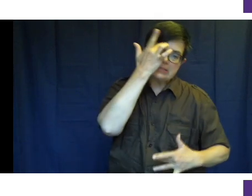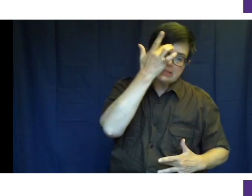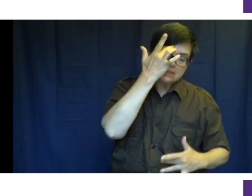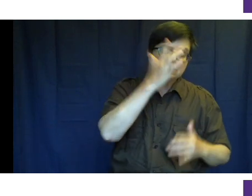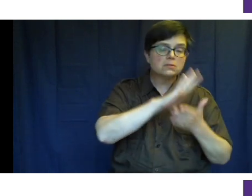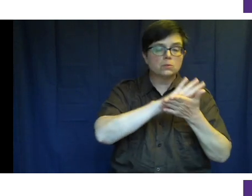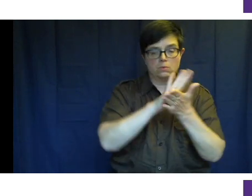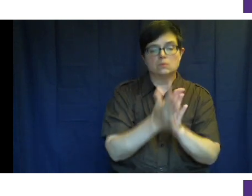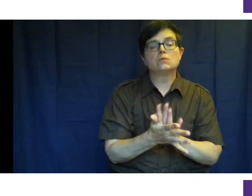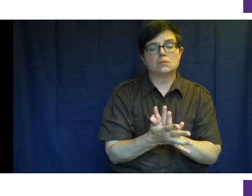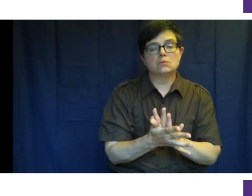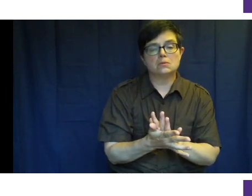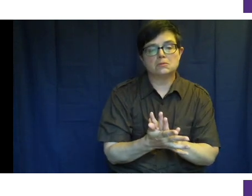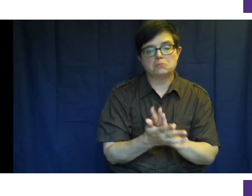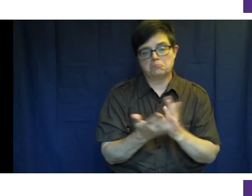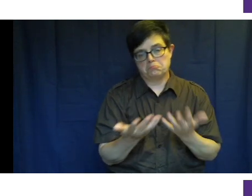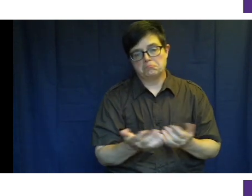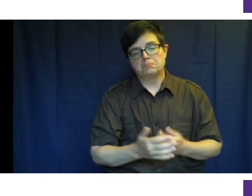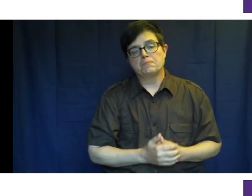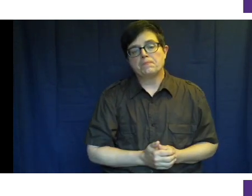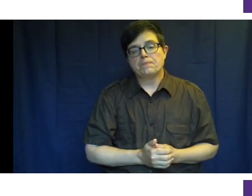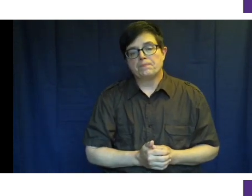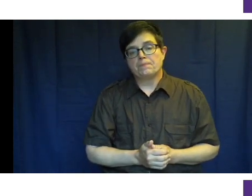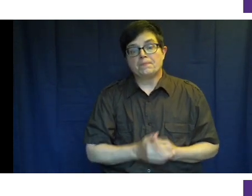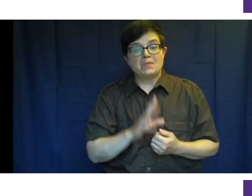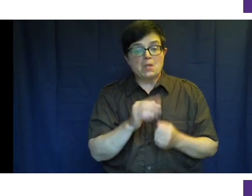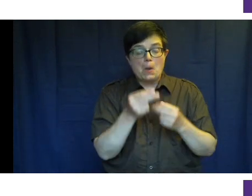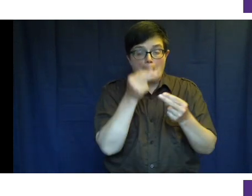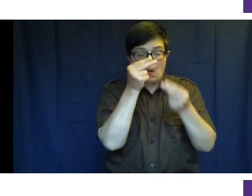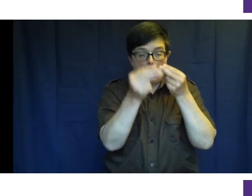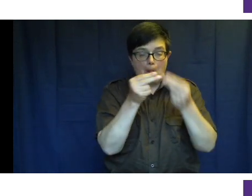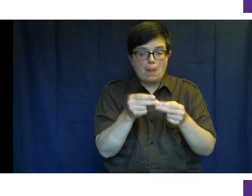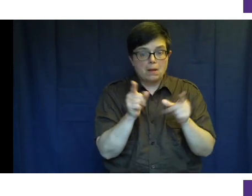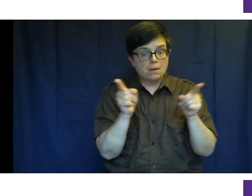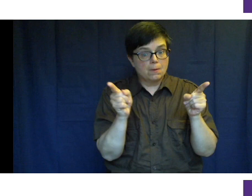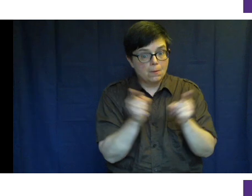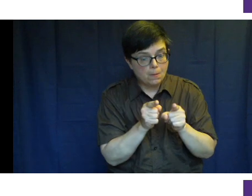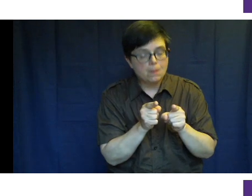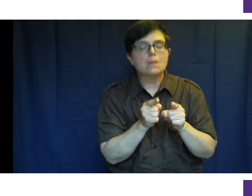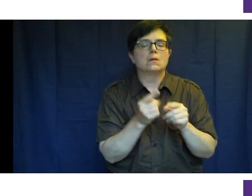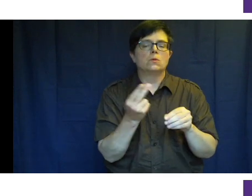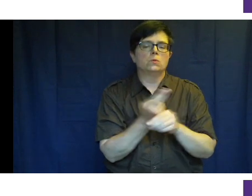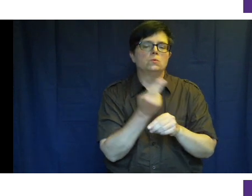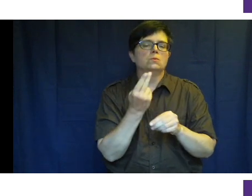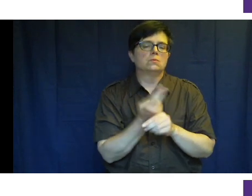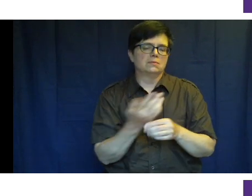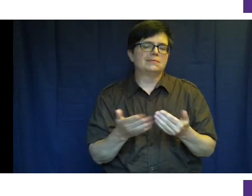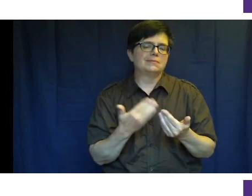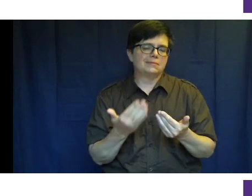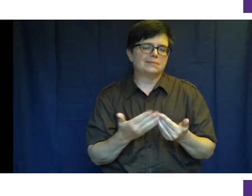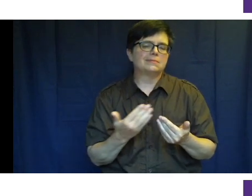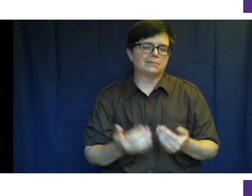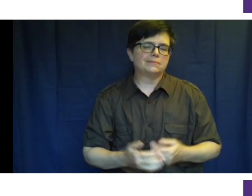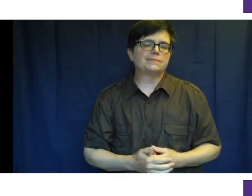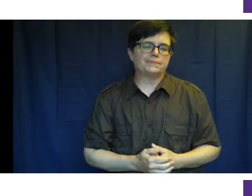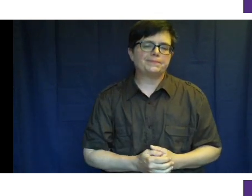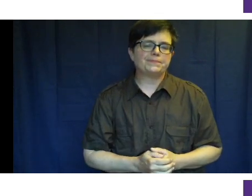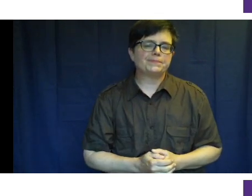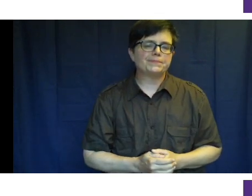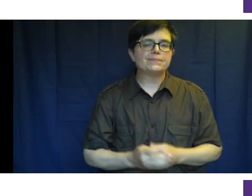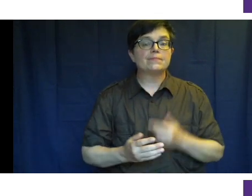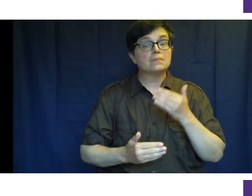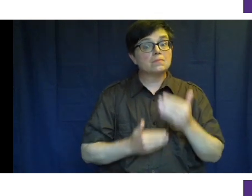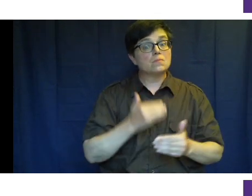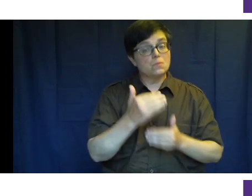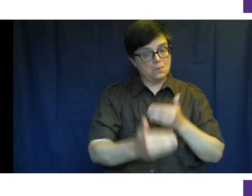context of a specific disease or disorder. They are thereby shorter and easier to use.